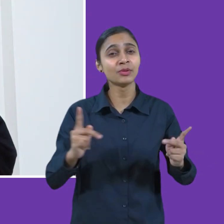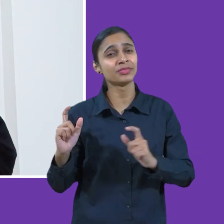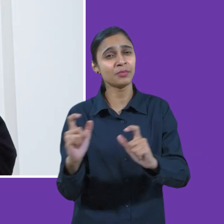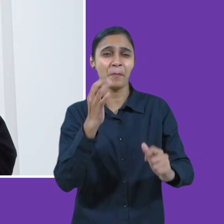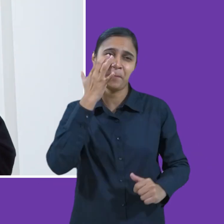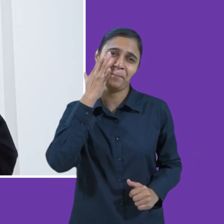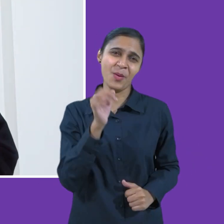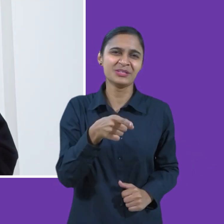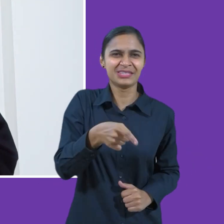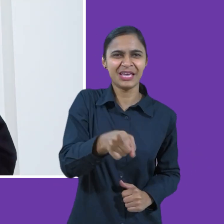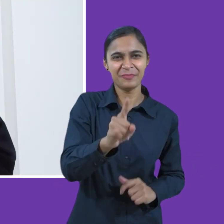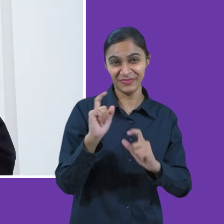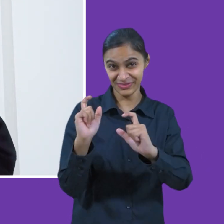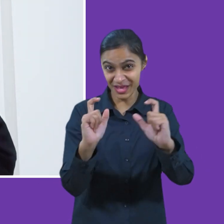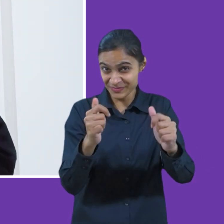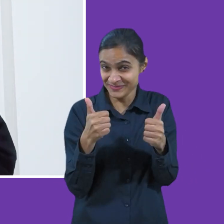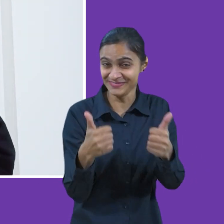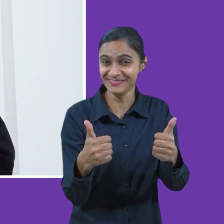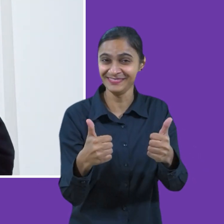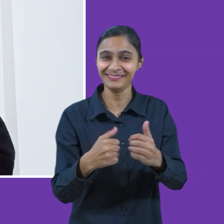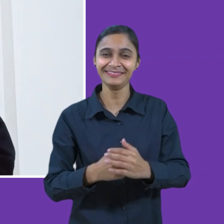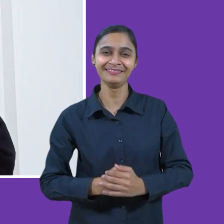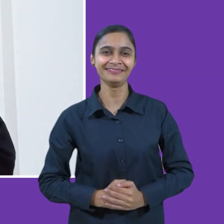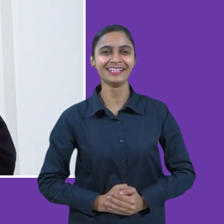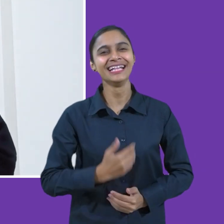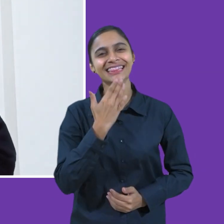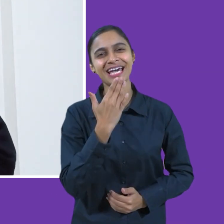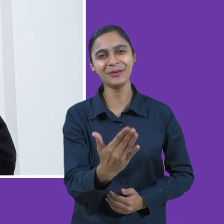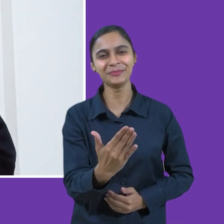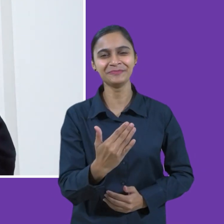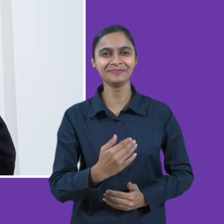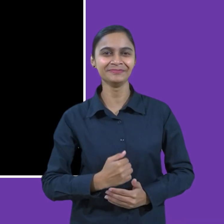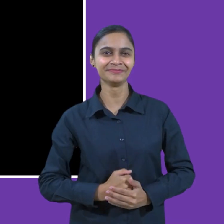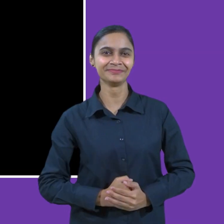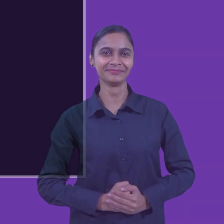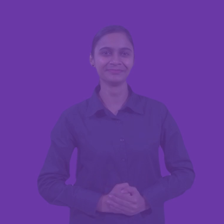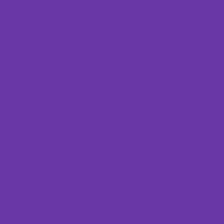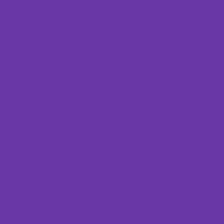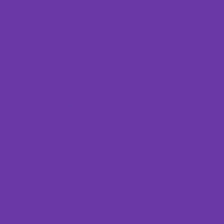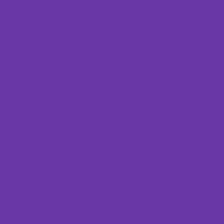necessary steps. Help yourself, and take care. Thank you.